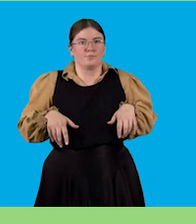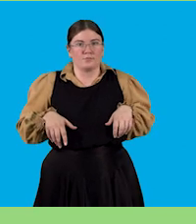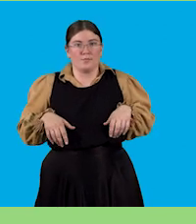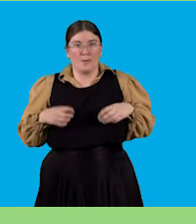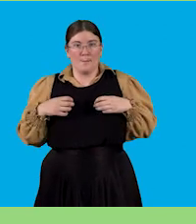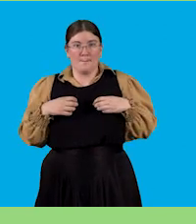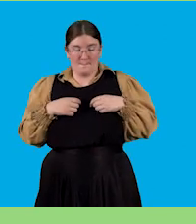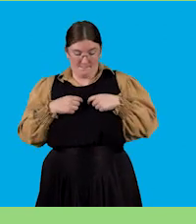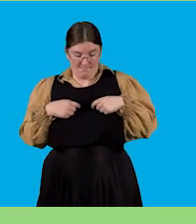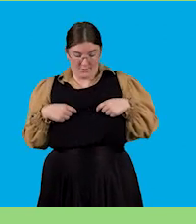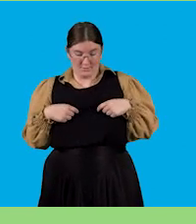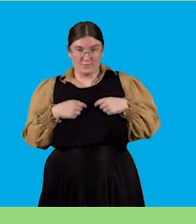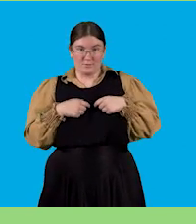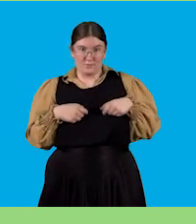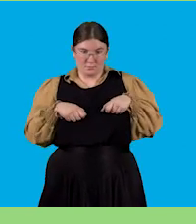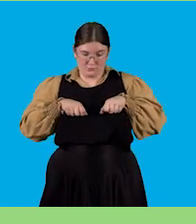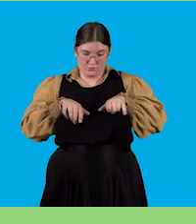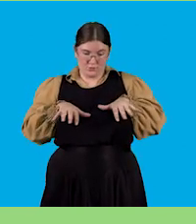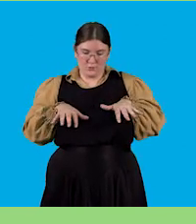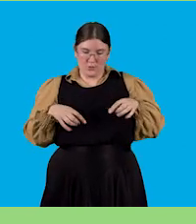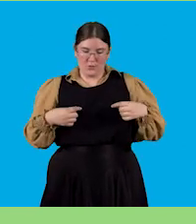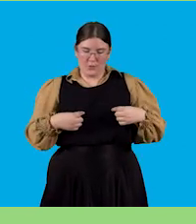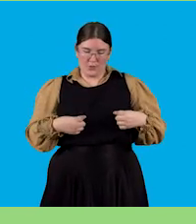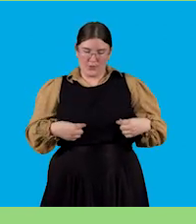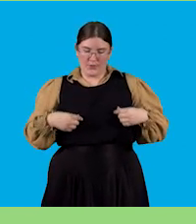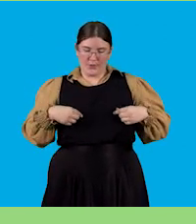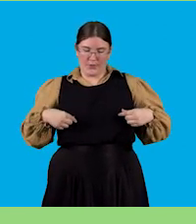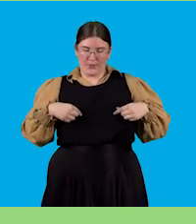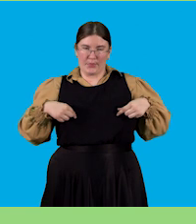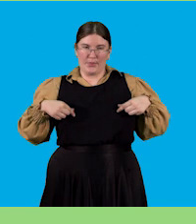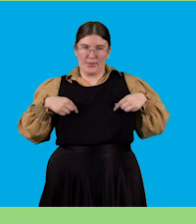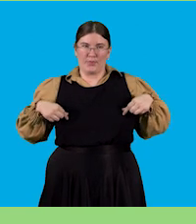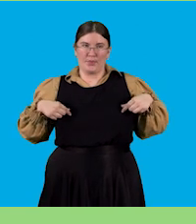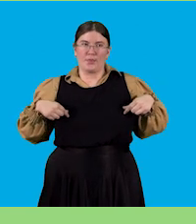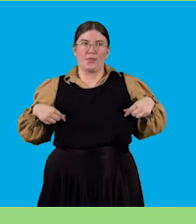Okay, bronchi branches into smaller tubes called the bronchioles.